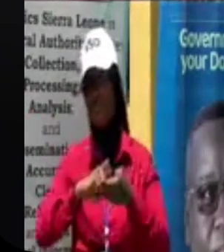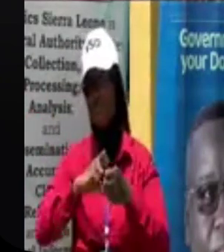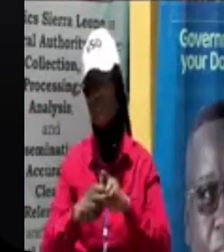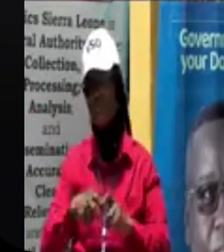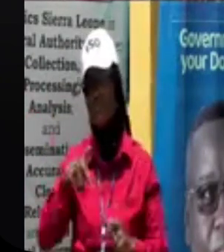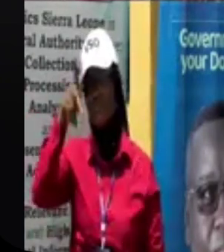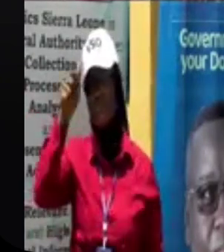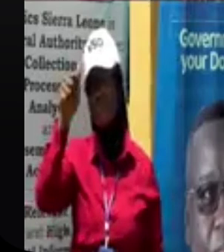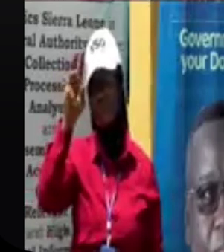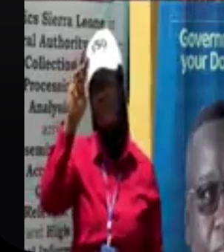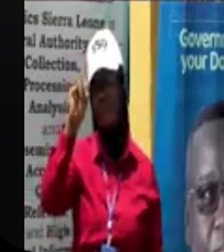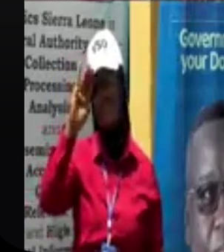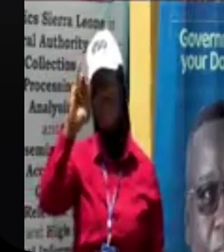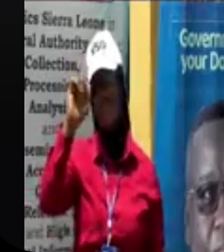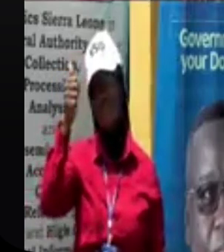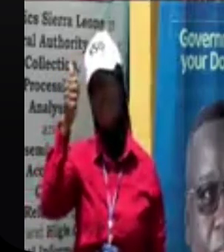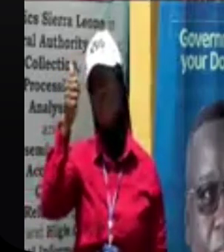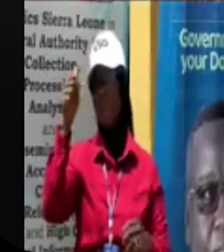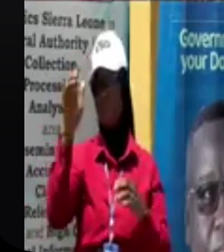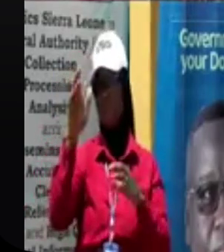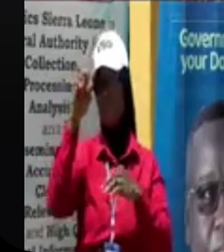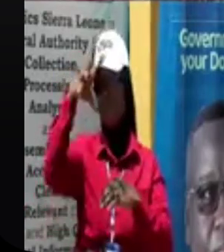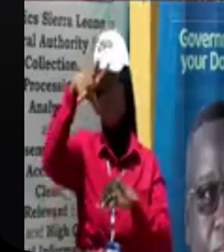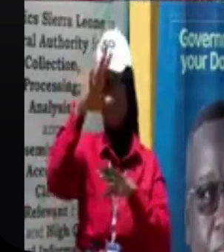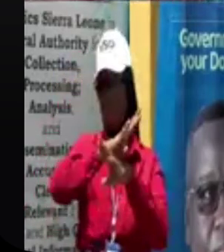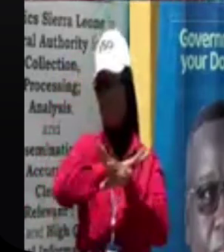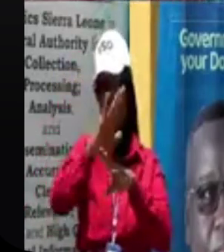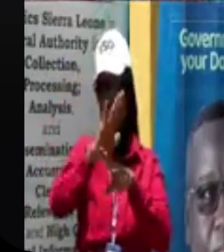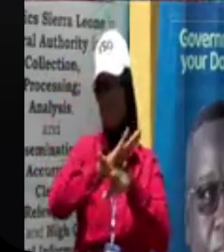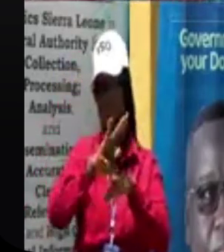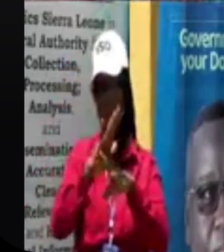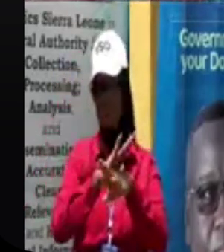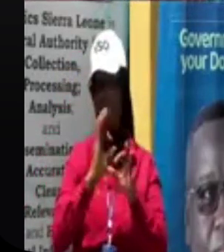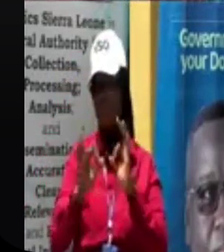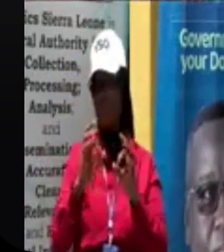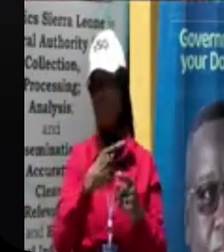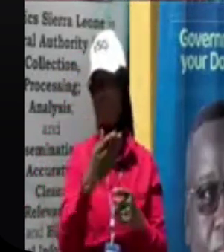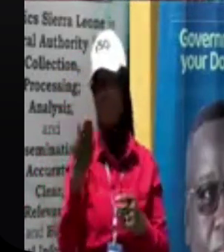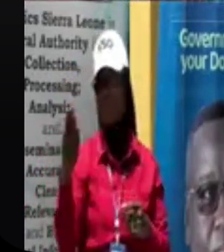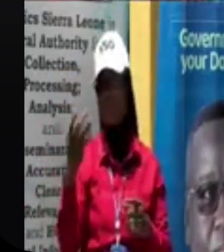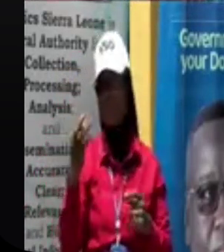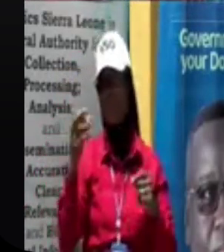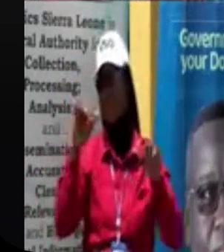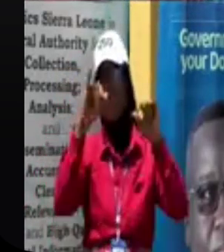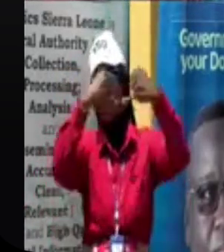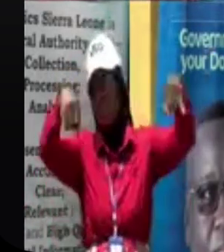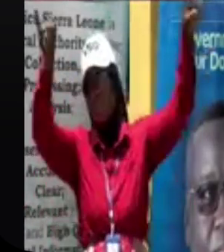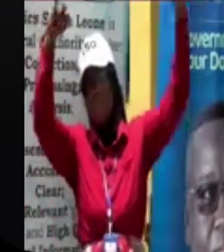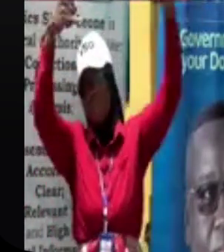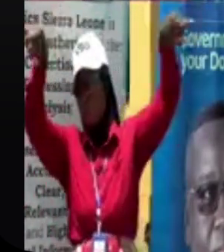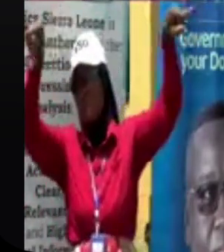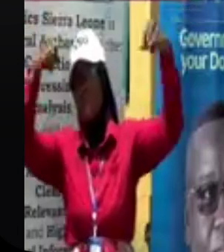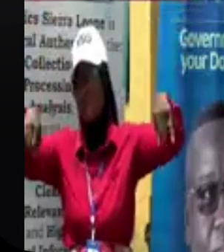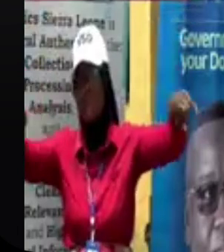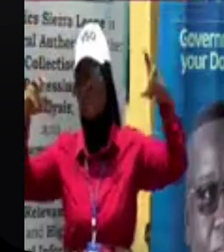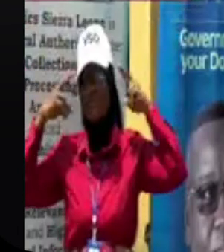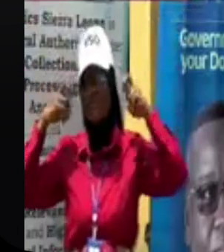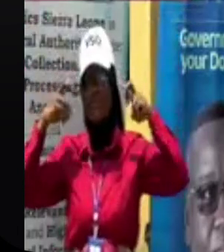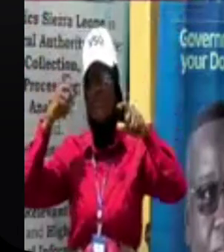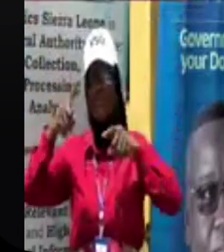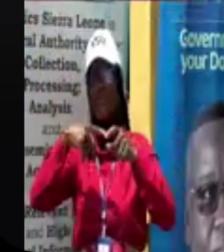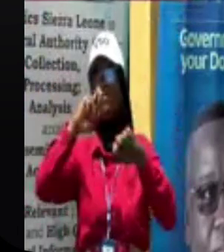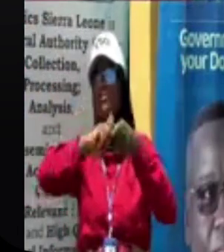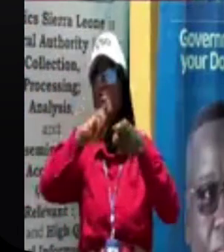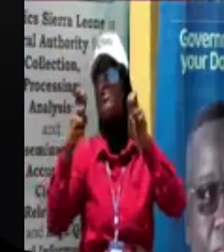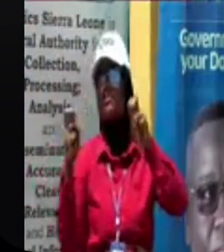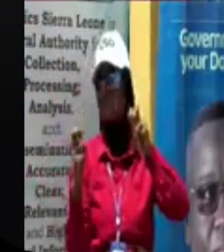Kambia light system. We want to be they talk about series of thefts, even though we they talk about this cable theft with the bottom. But the